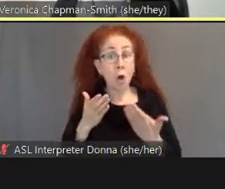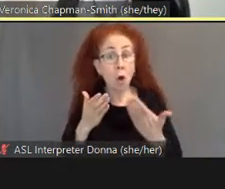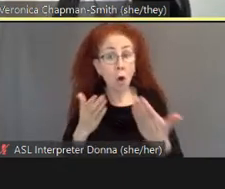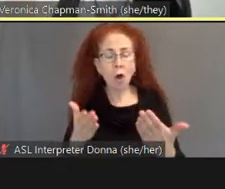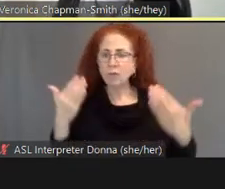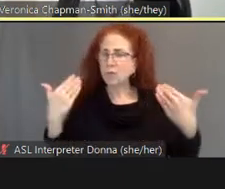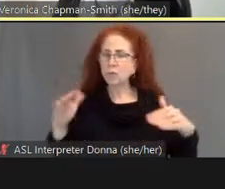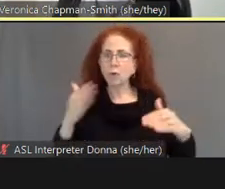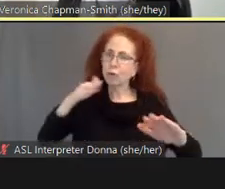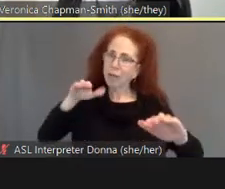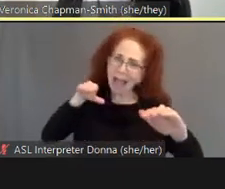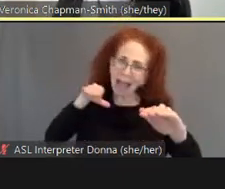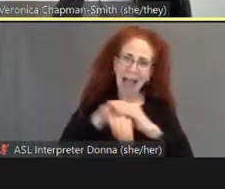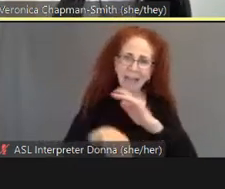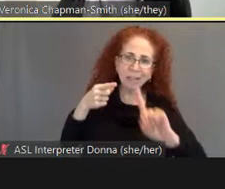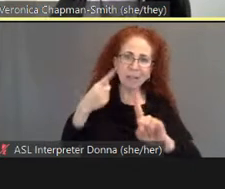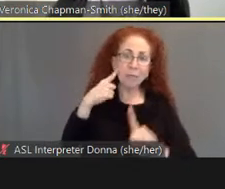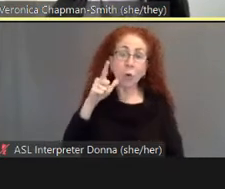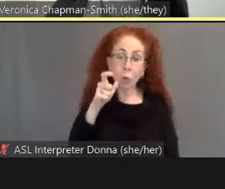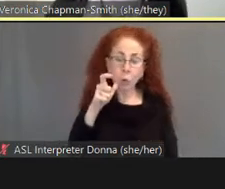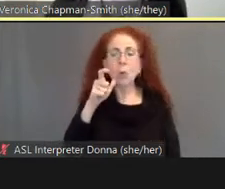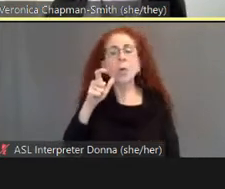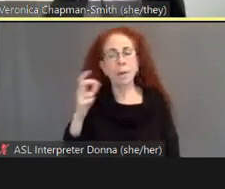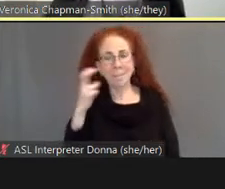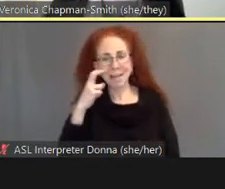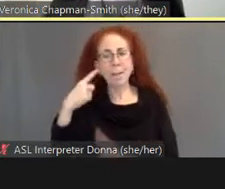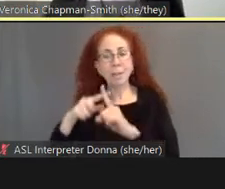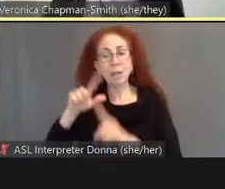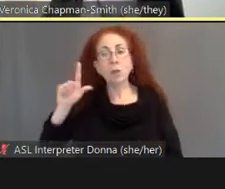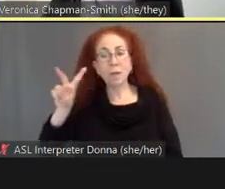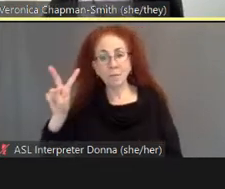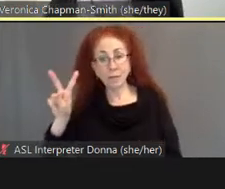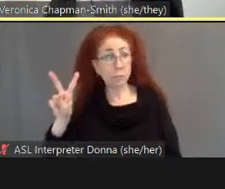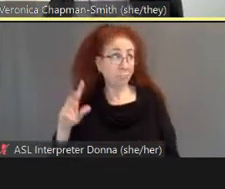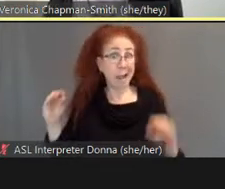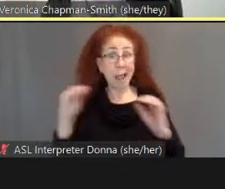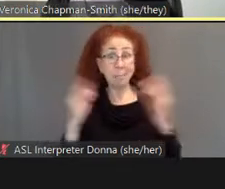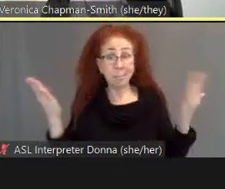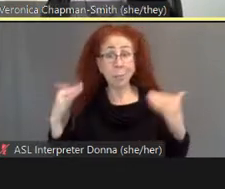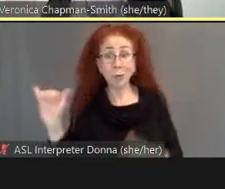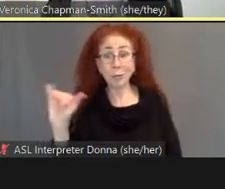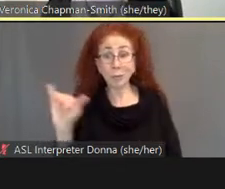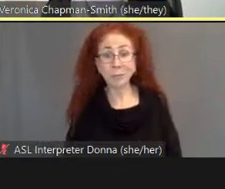for people of the blind and low vision community and beyond.